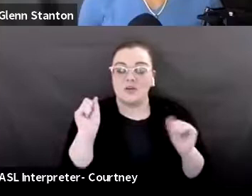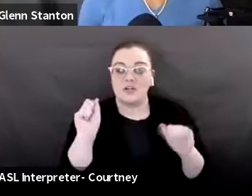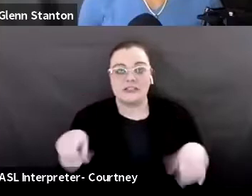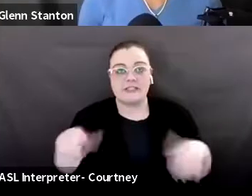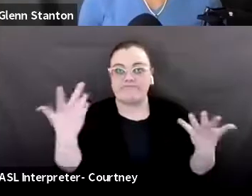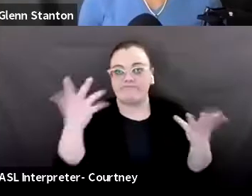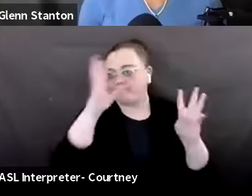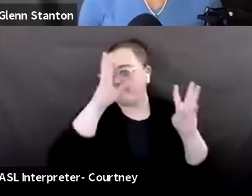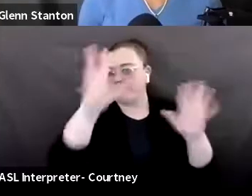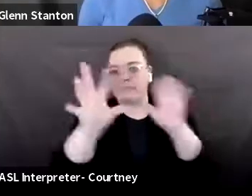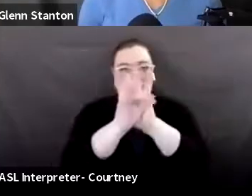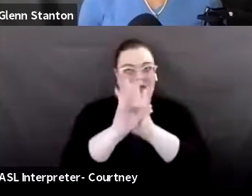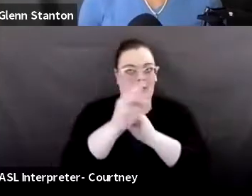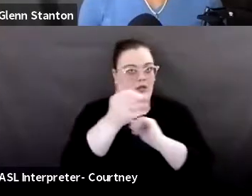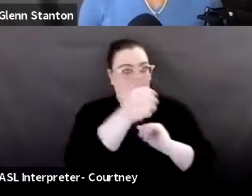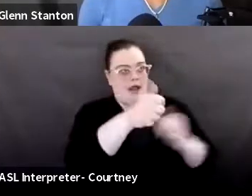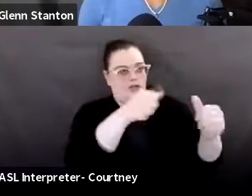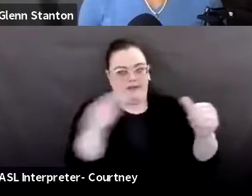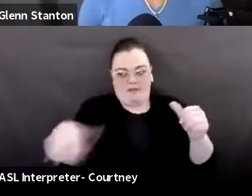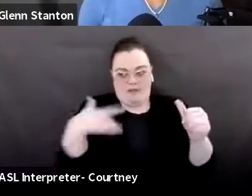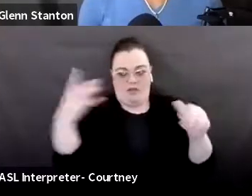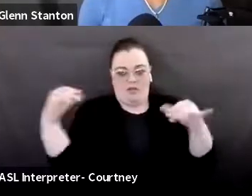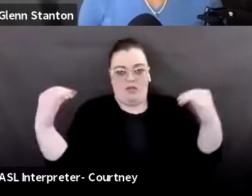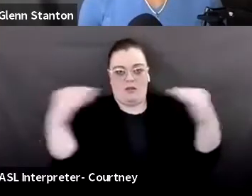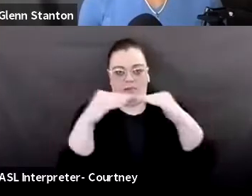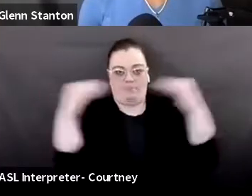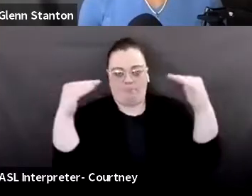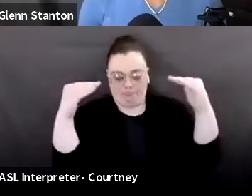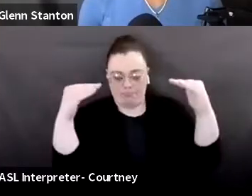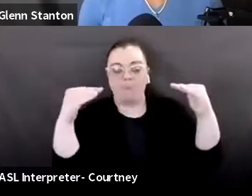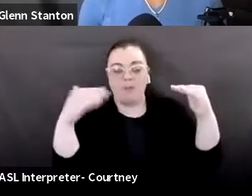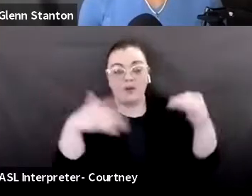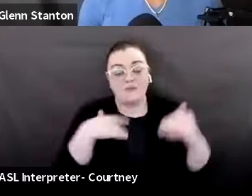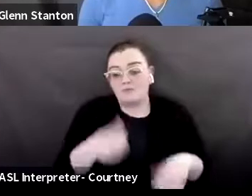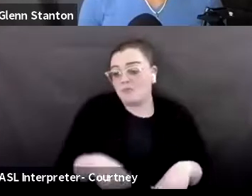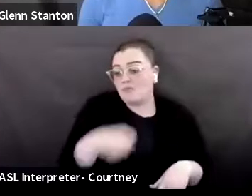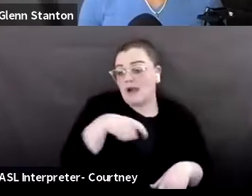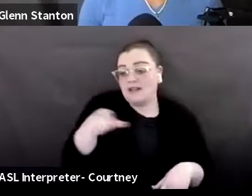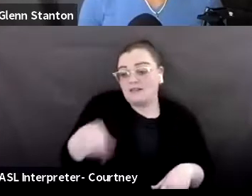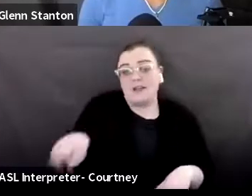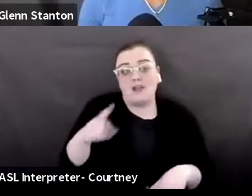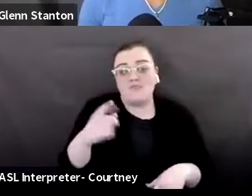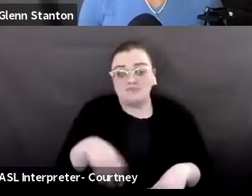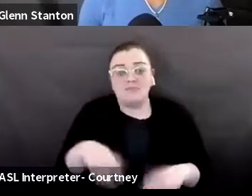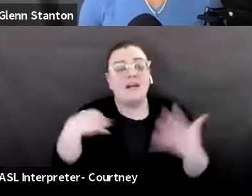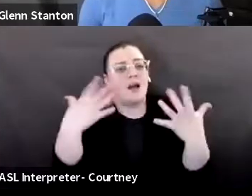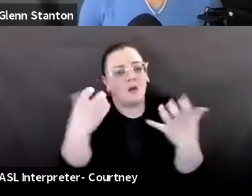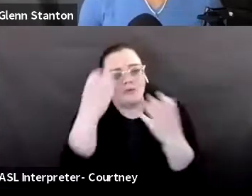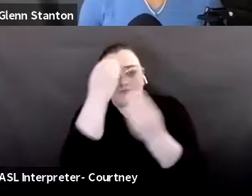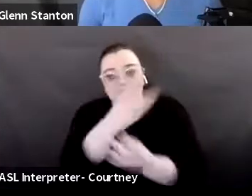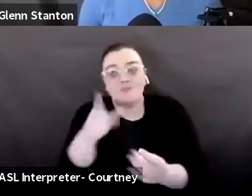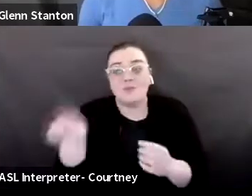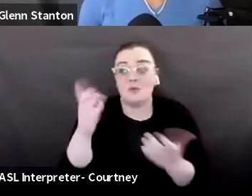pull up in Hollywood. And I'm so proud of all of them. But that's the one thing I want to say to everyone out